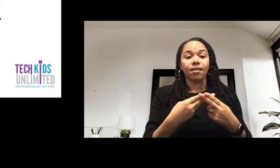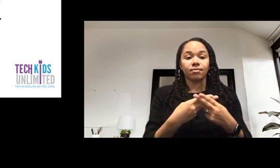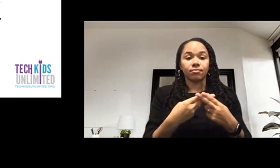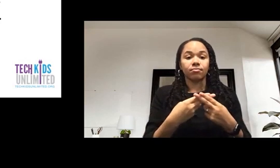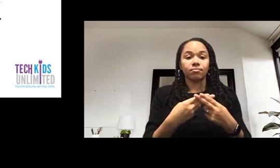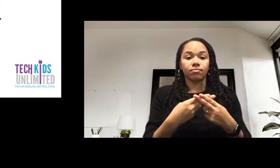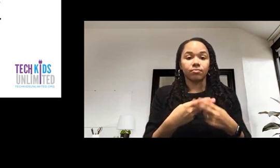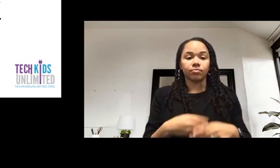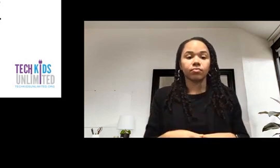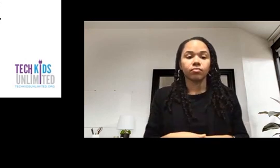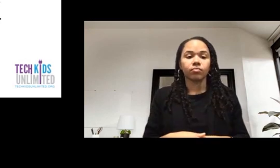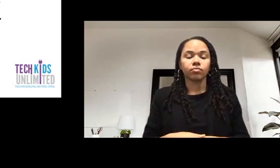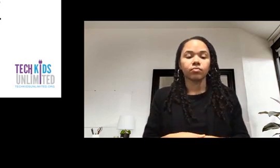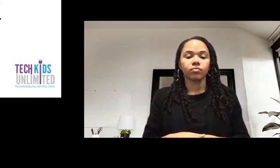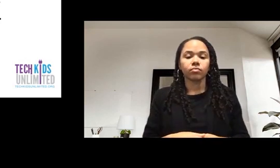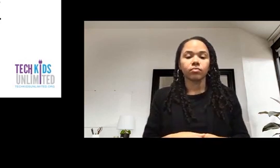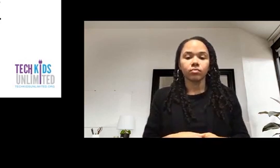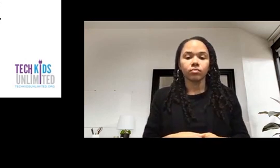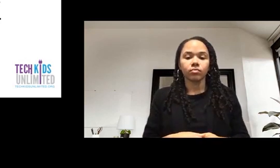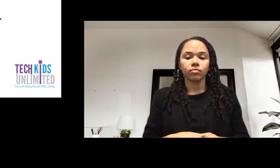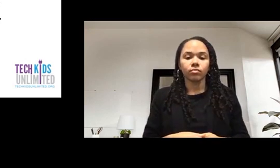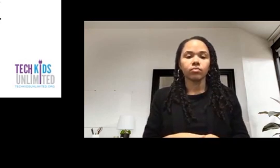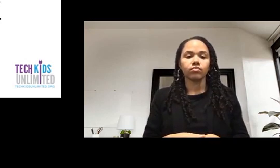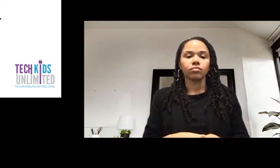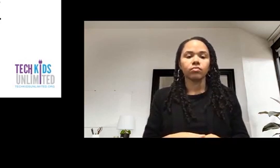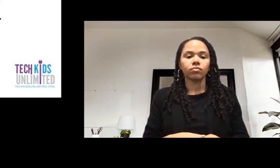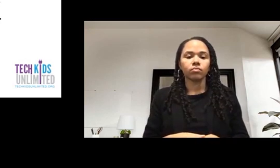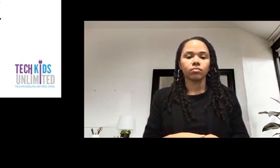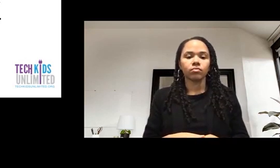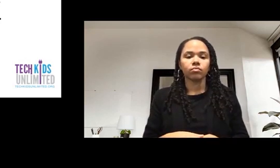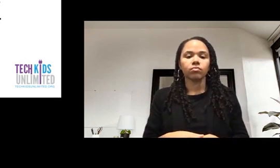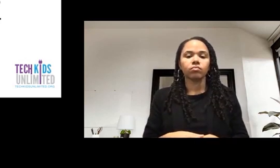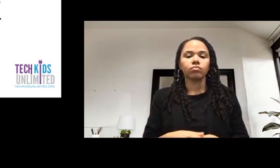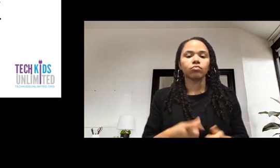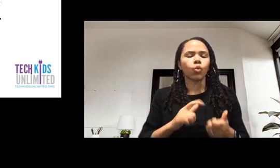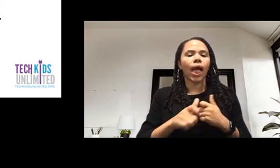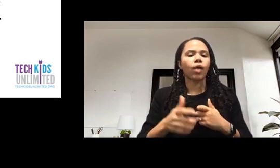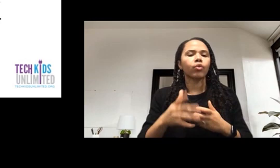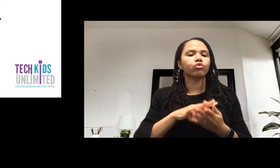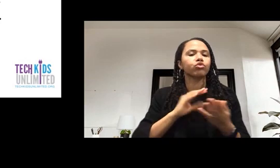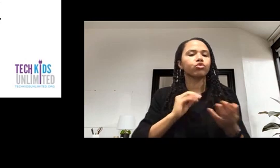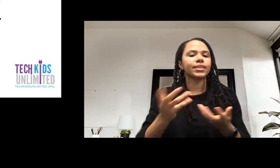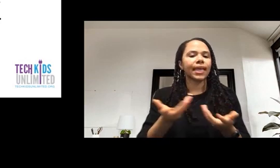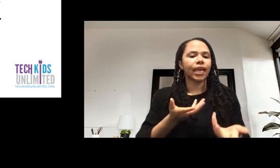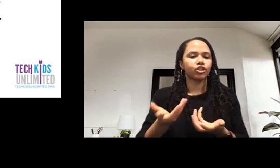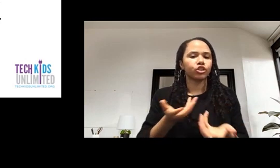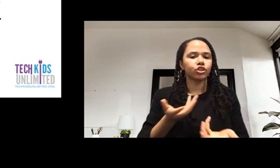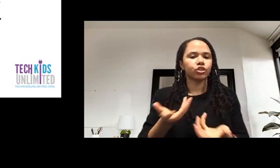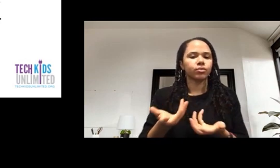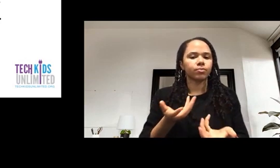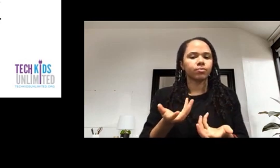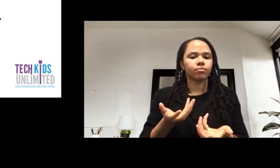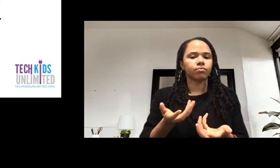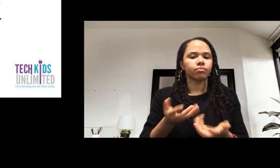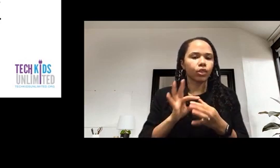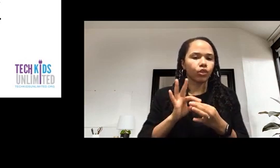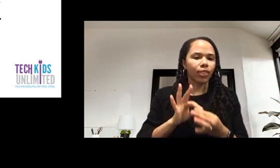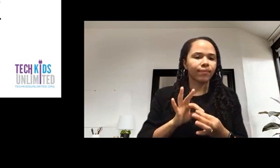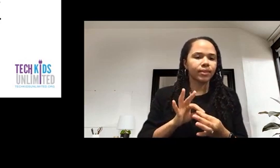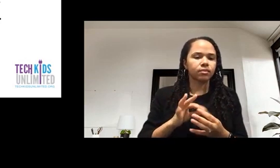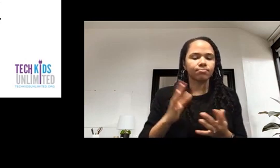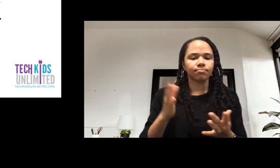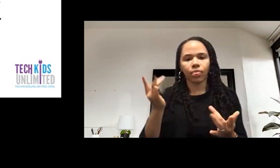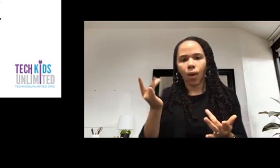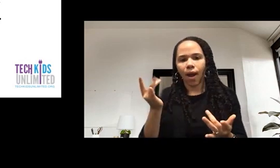in, how do our students, engage, and, the relevance, the why,